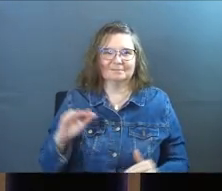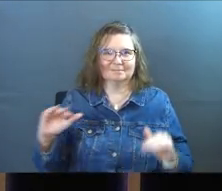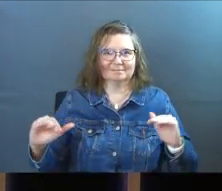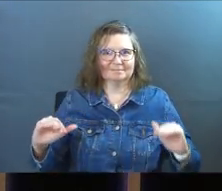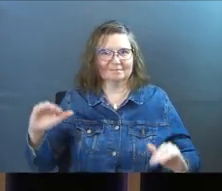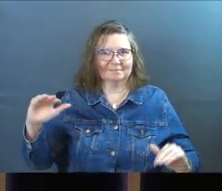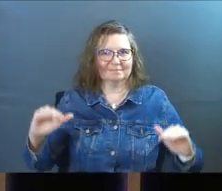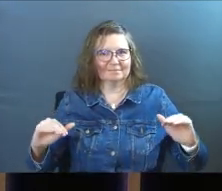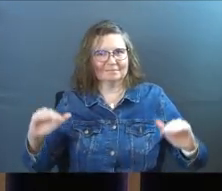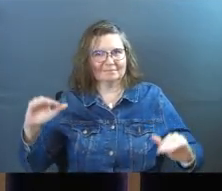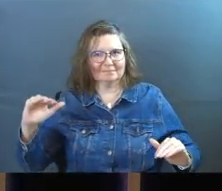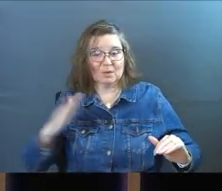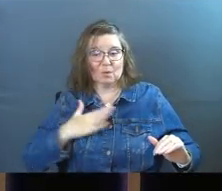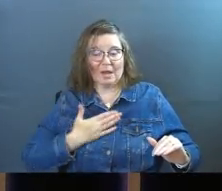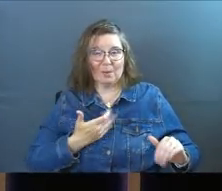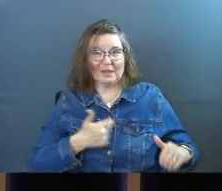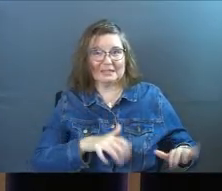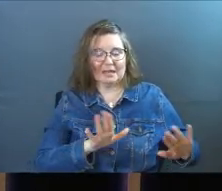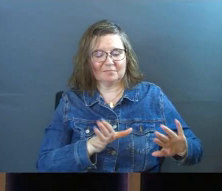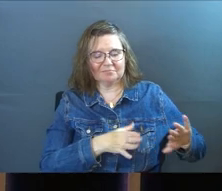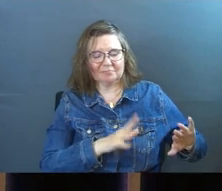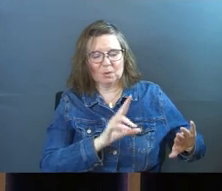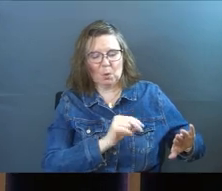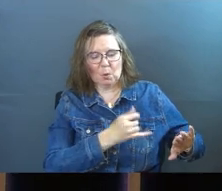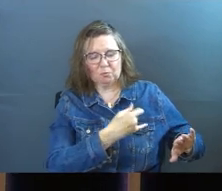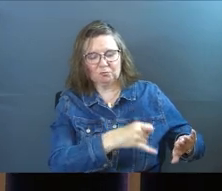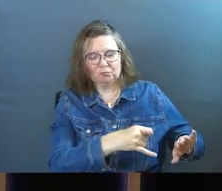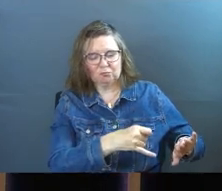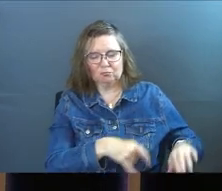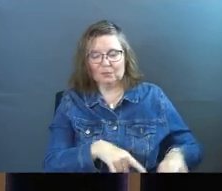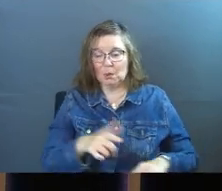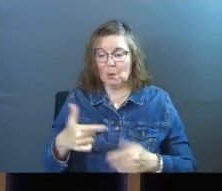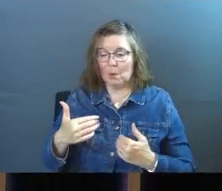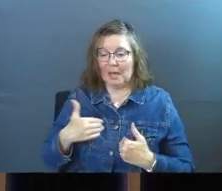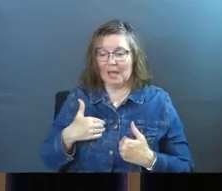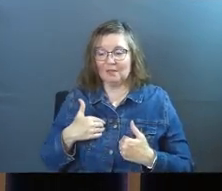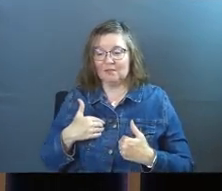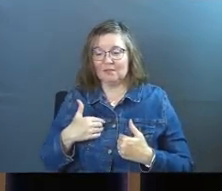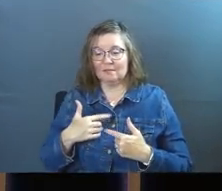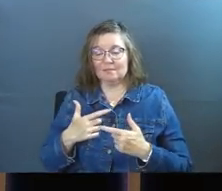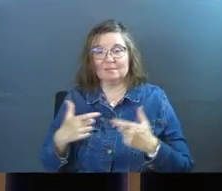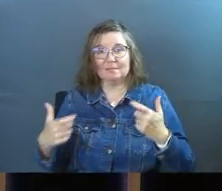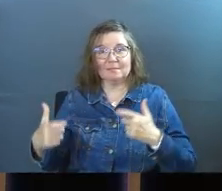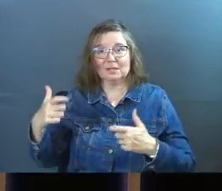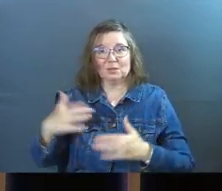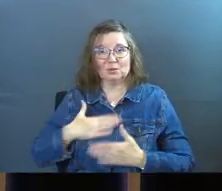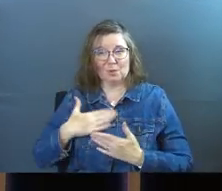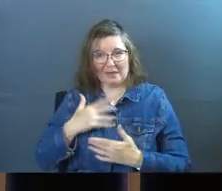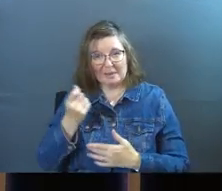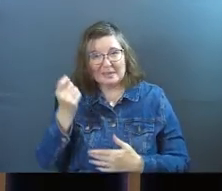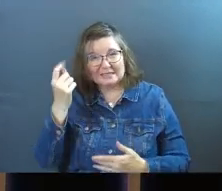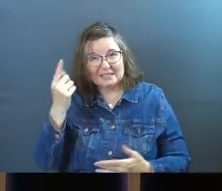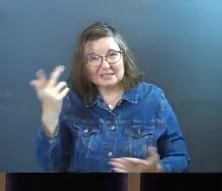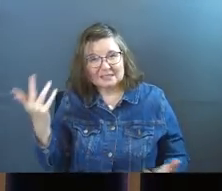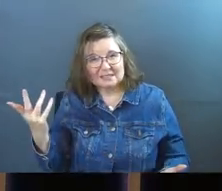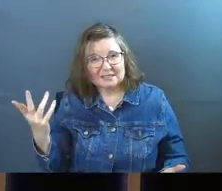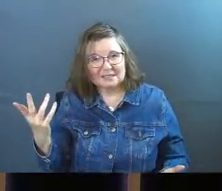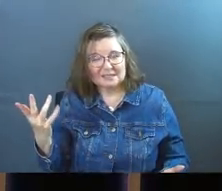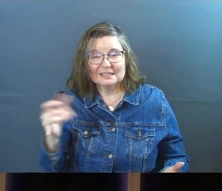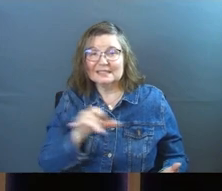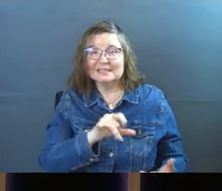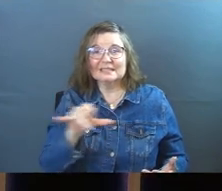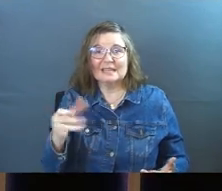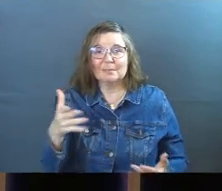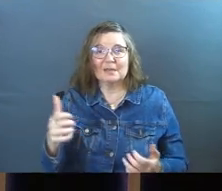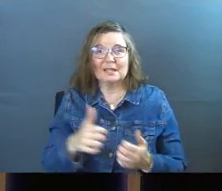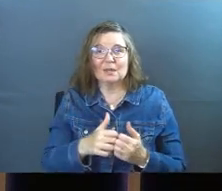And so I am willing to sacrifice and say no to some small joys so that I can have an ultimate joy. Does that start to make sense? Yeah. It's the